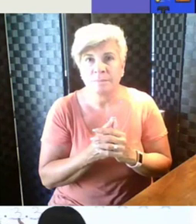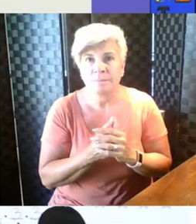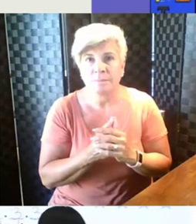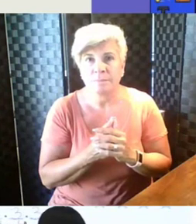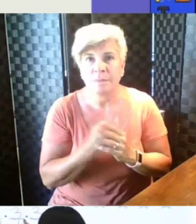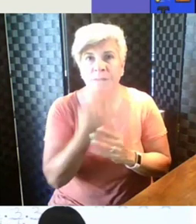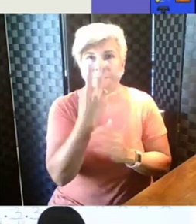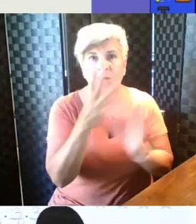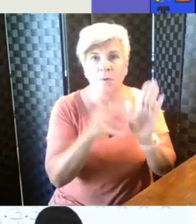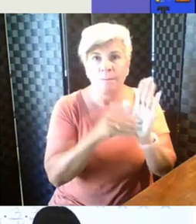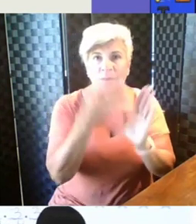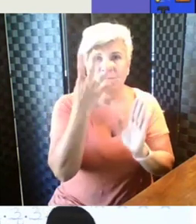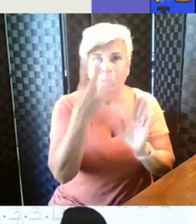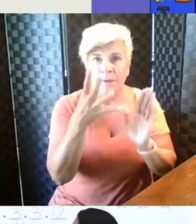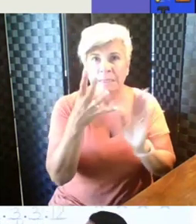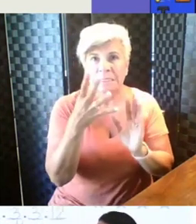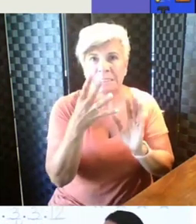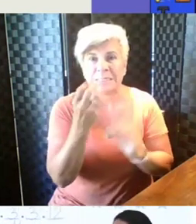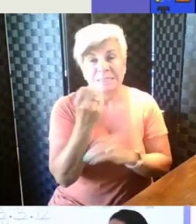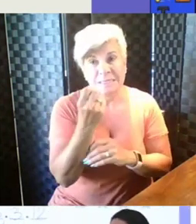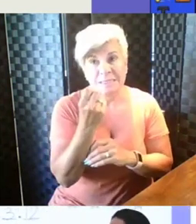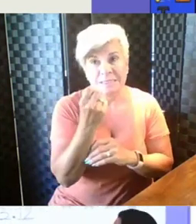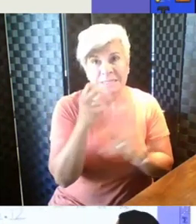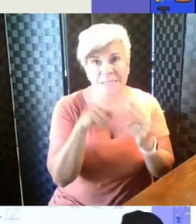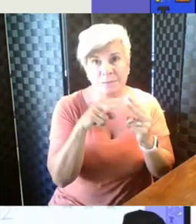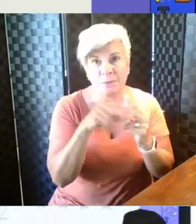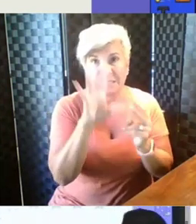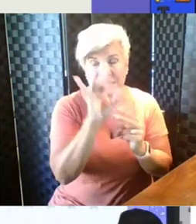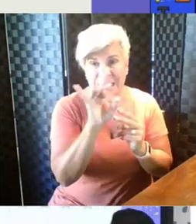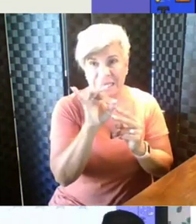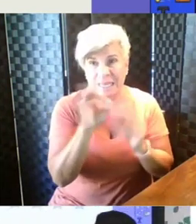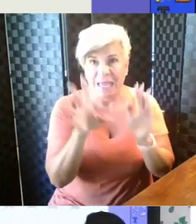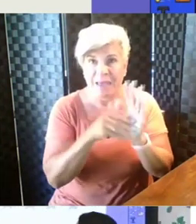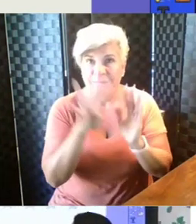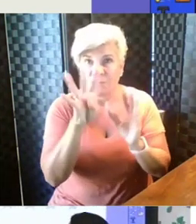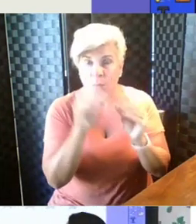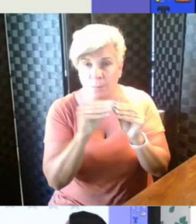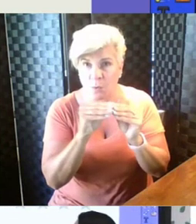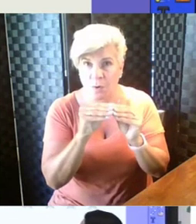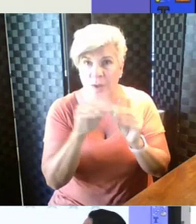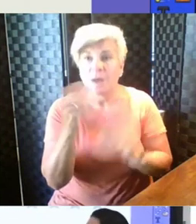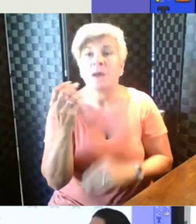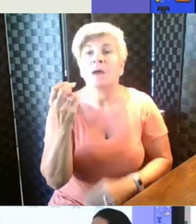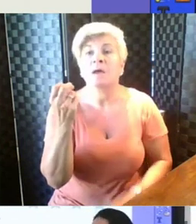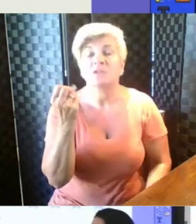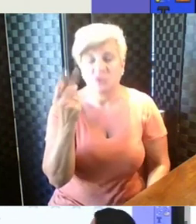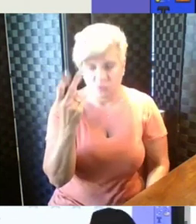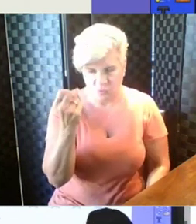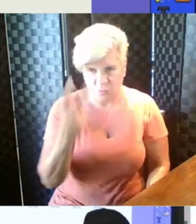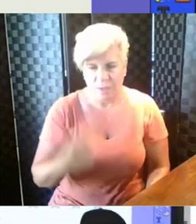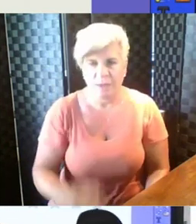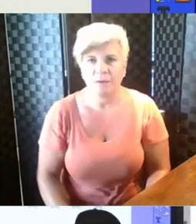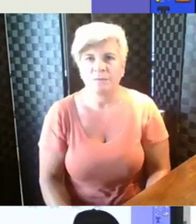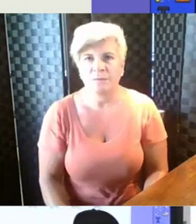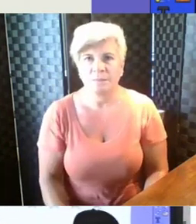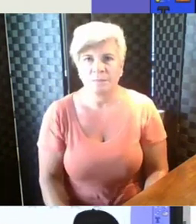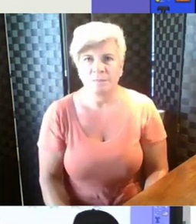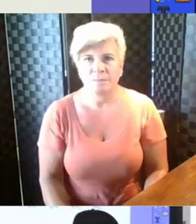I know 4 plus 4 is a double, and that equals 8. And then 4 more would be 12.